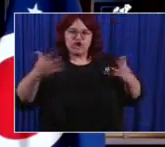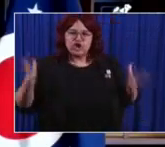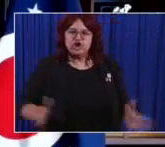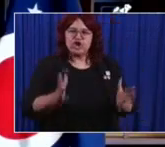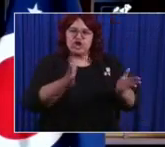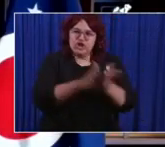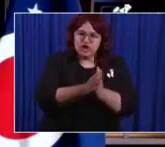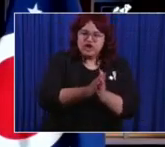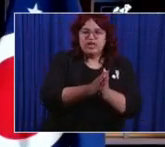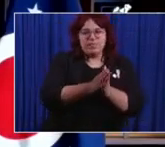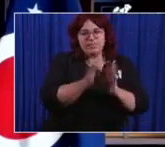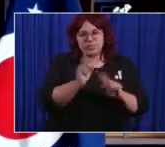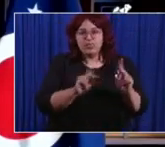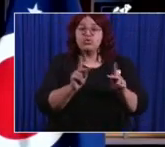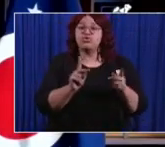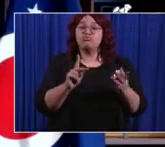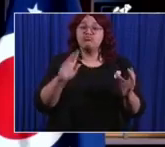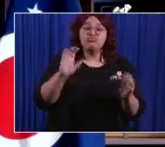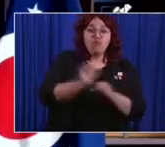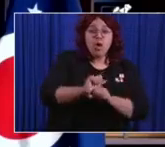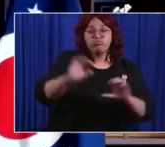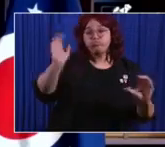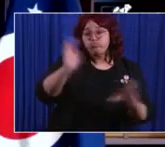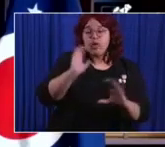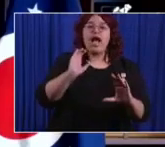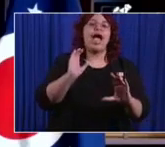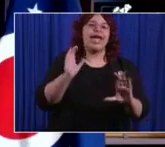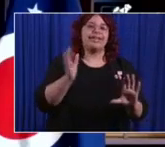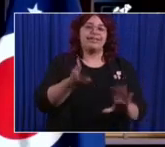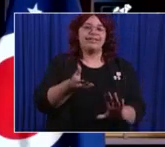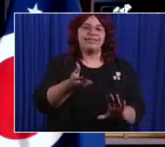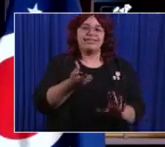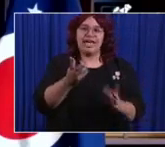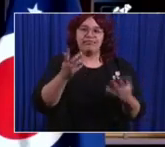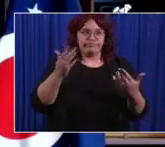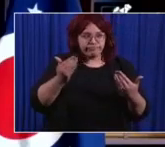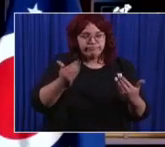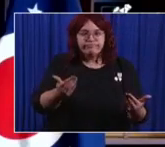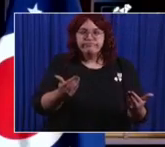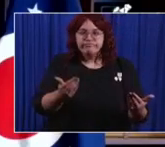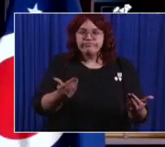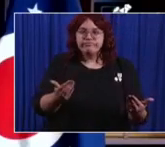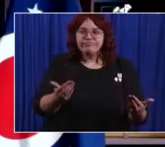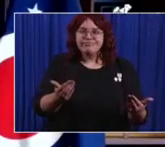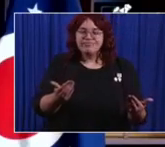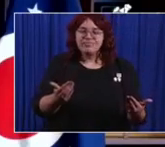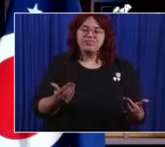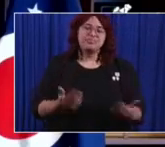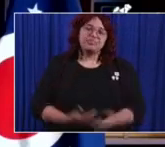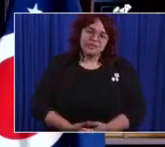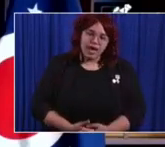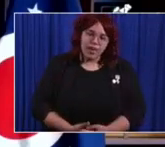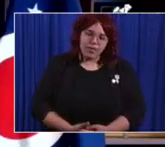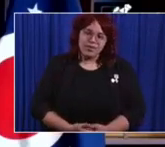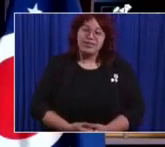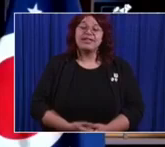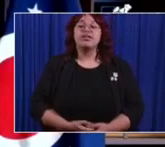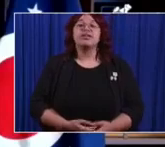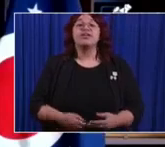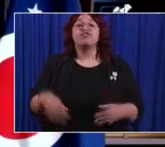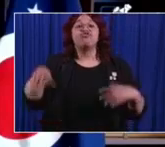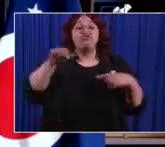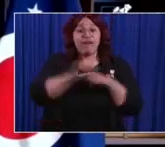job training they need, because this is going to accrue. I'll emphasize this. Employers